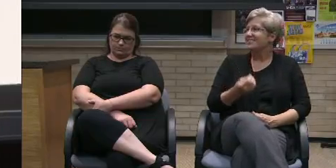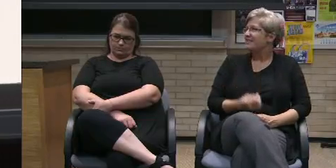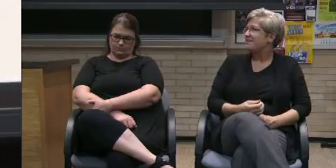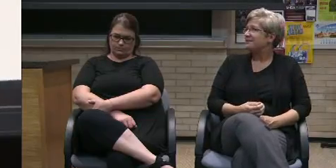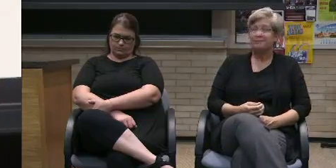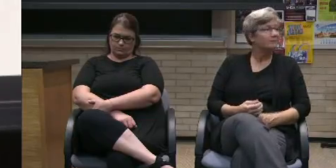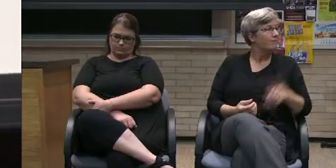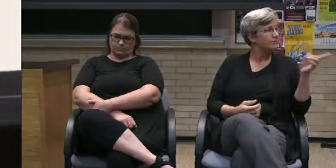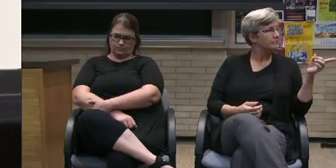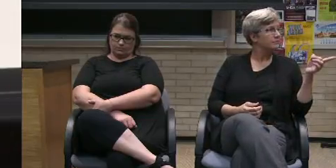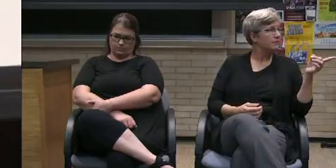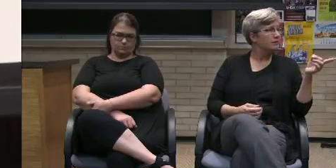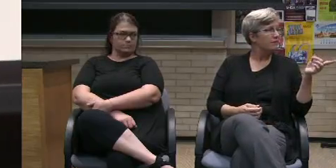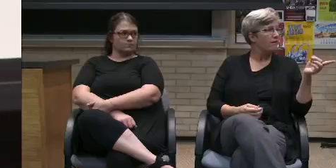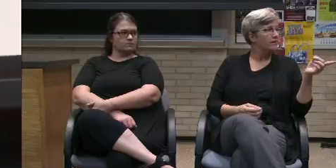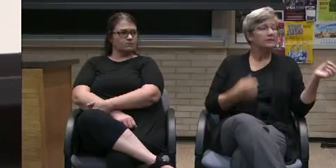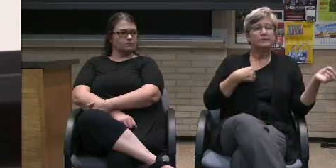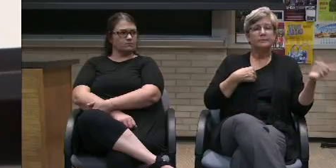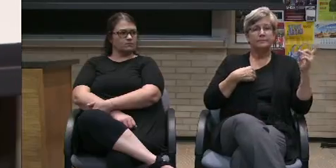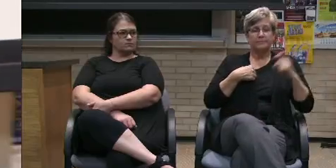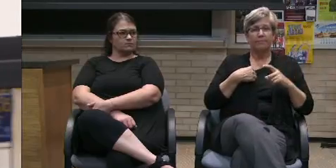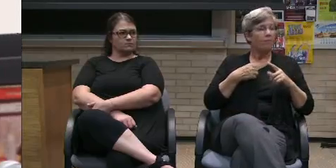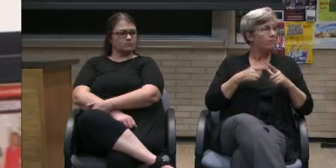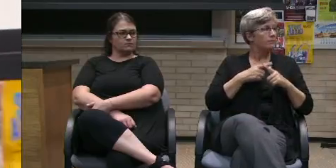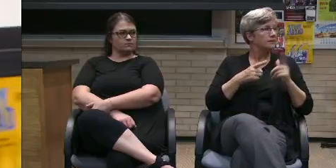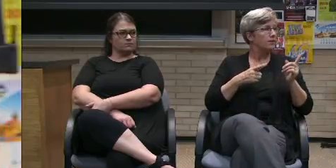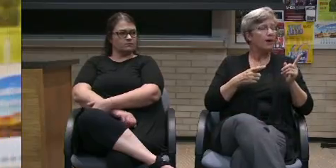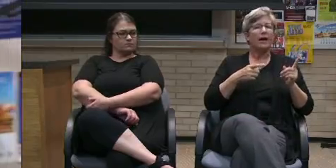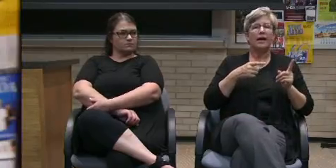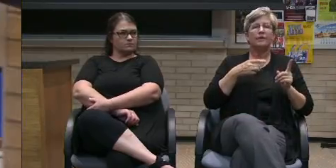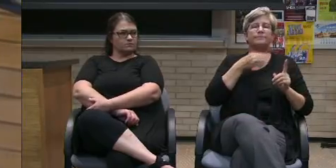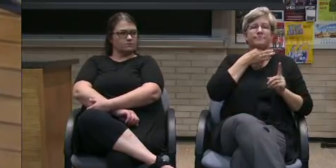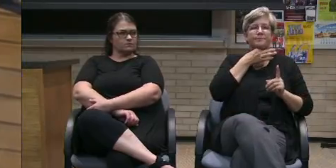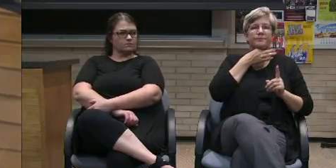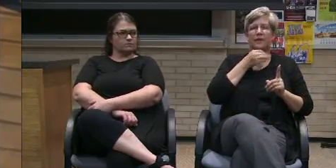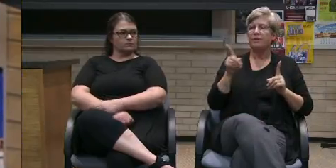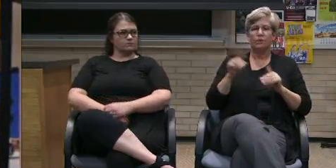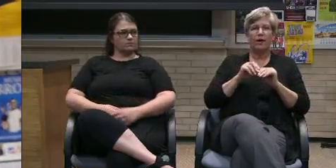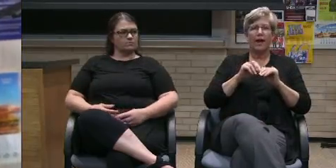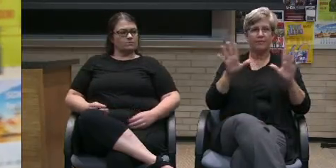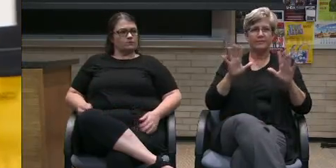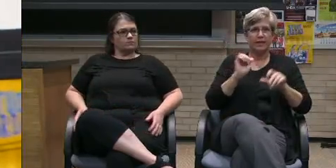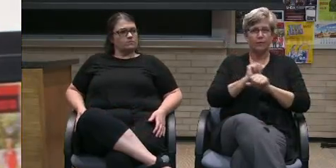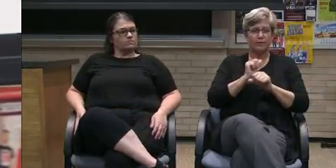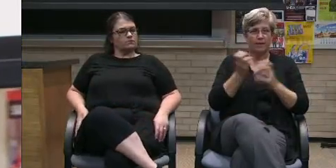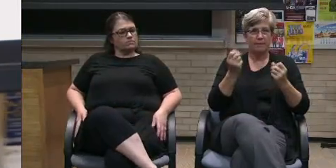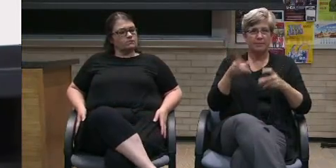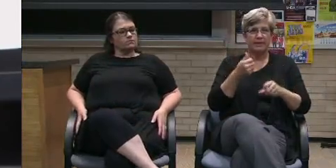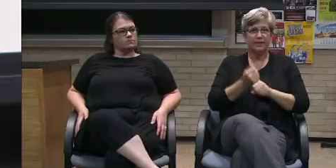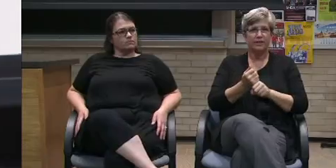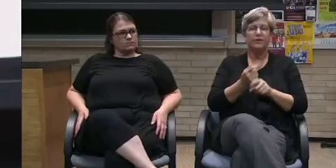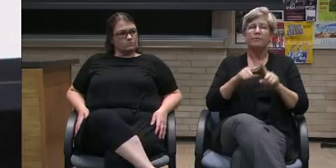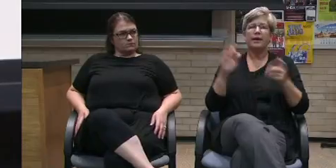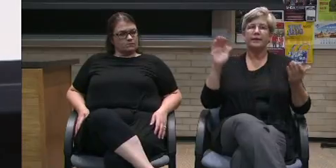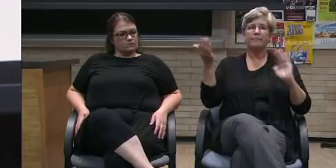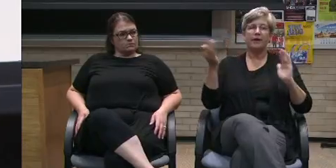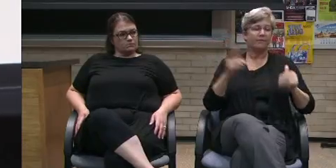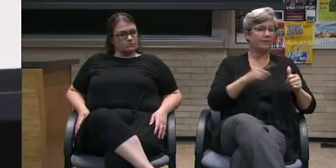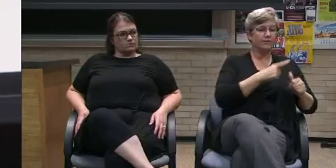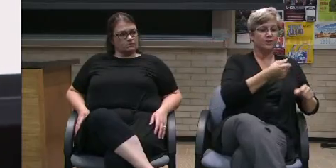Yeah. I'm very curious, as a clear, seasoned professional, from the beginning of your career, what has been the